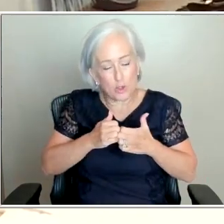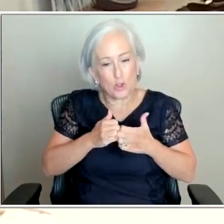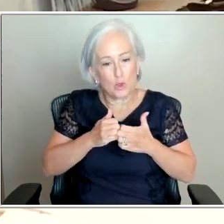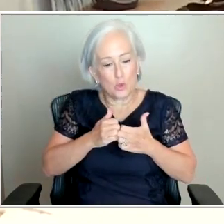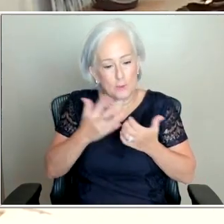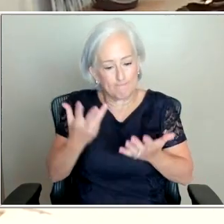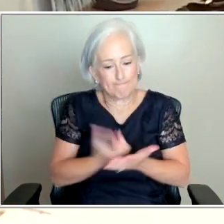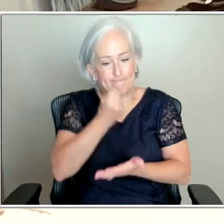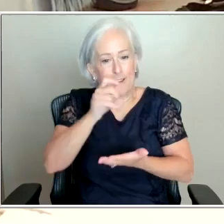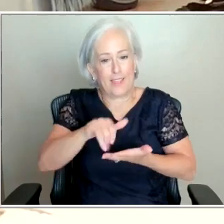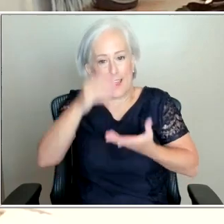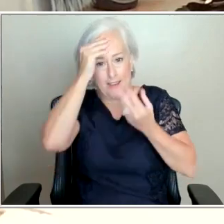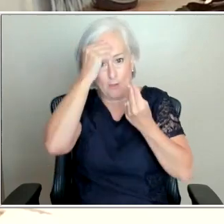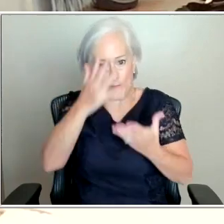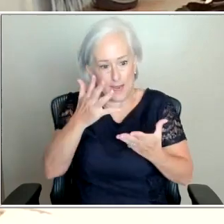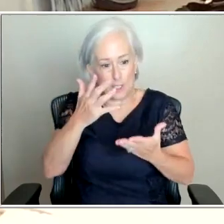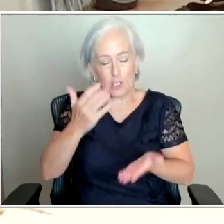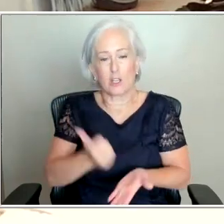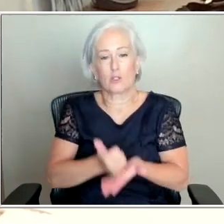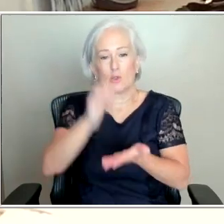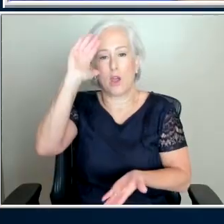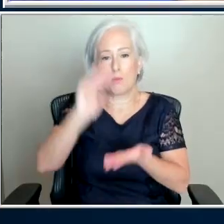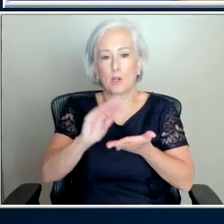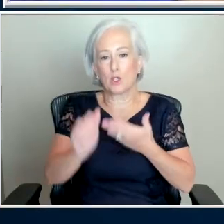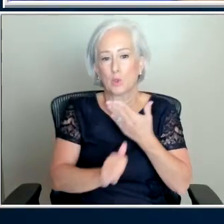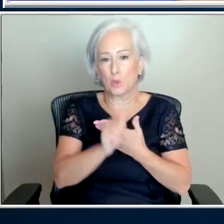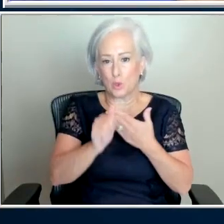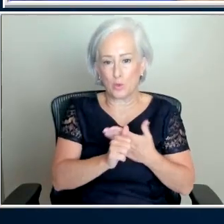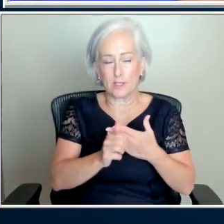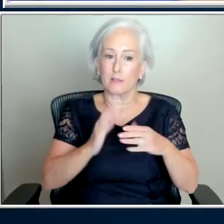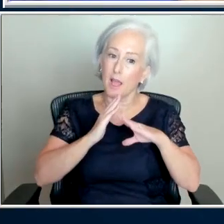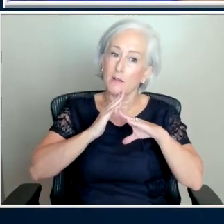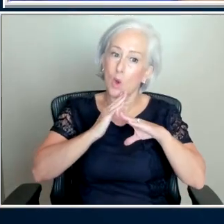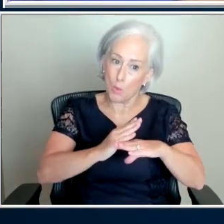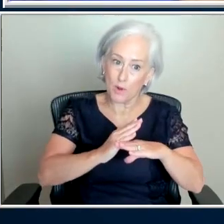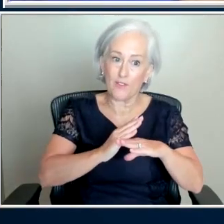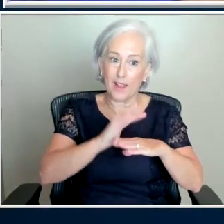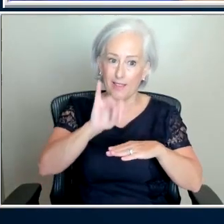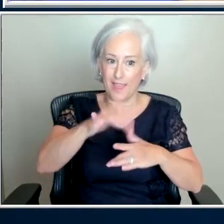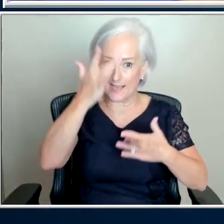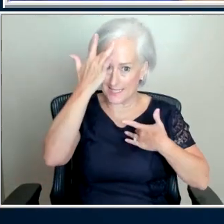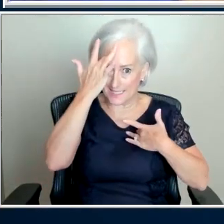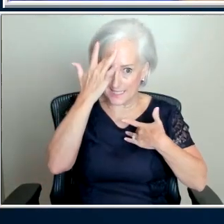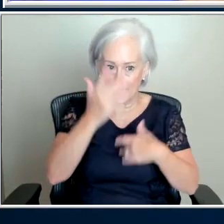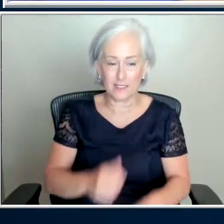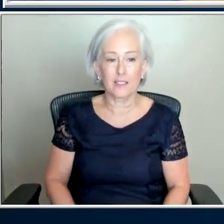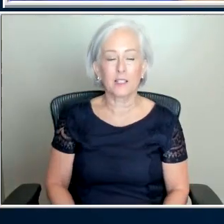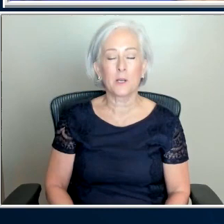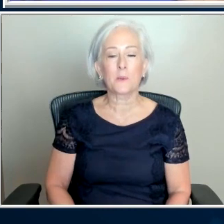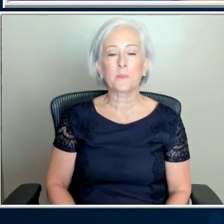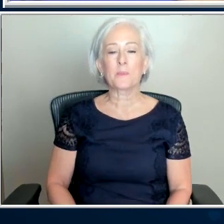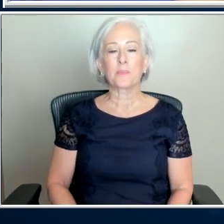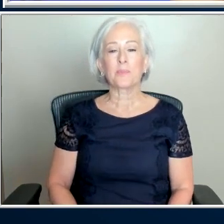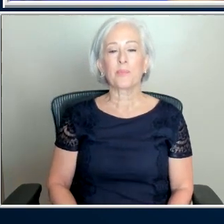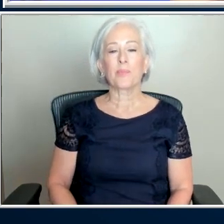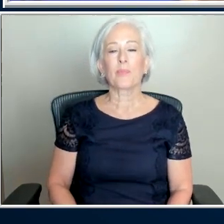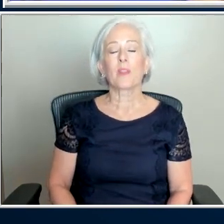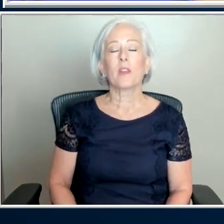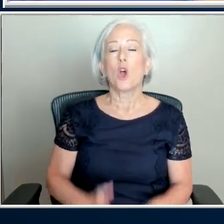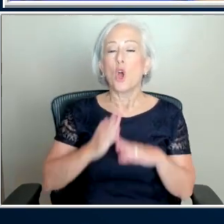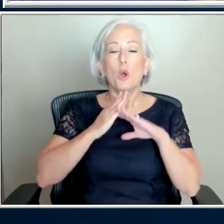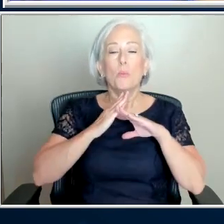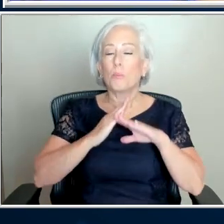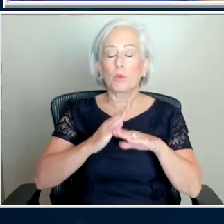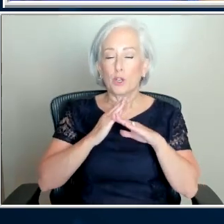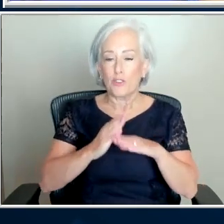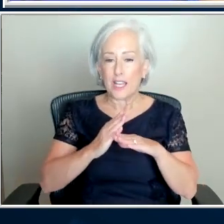risk and ultimately prevent the disease. So on the topic of prevention, Alzheimer's and keeping the